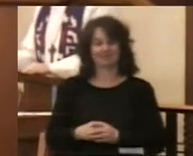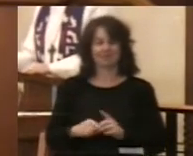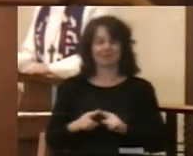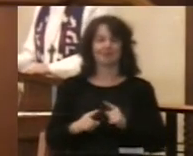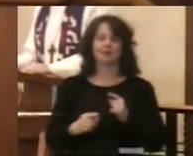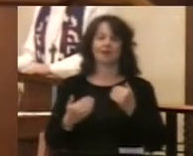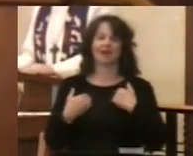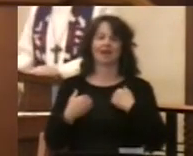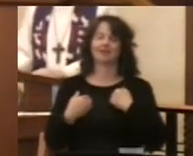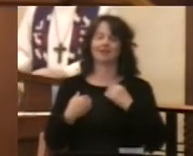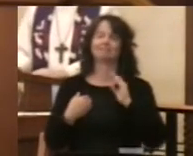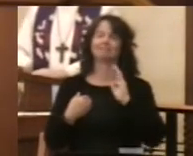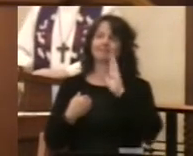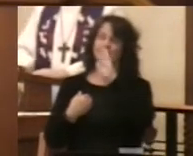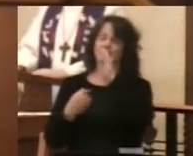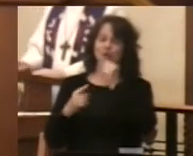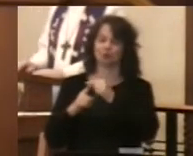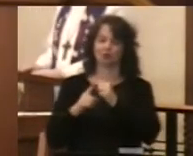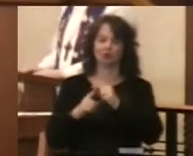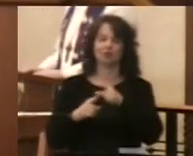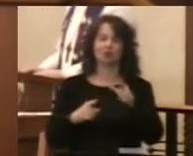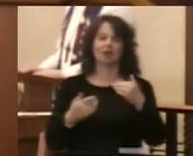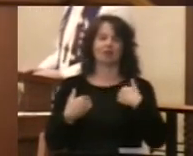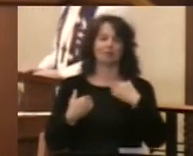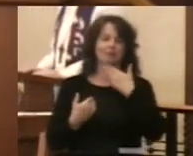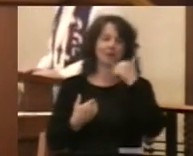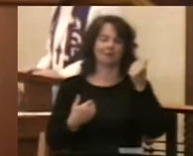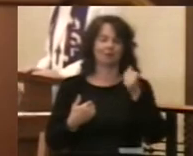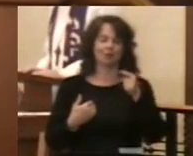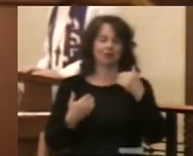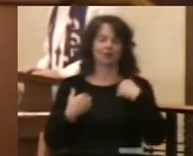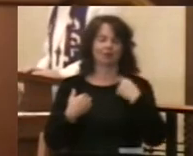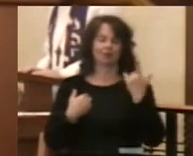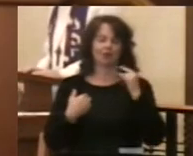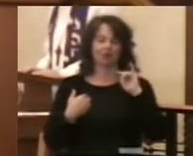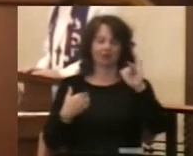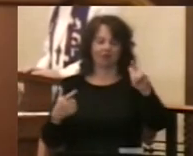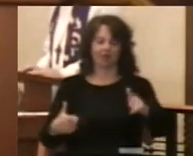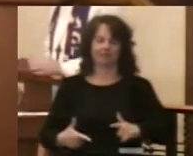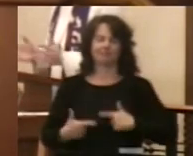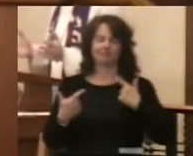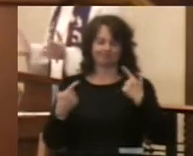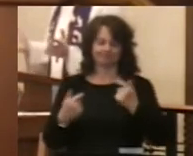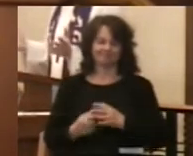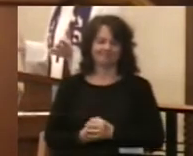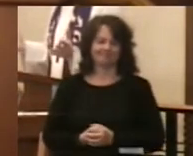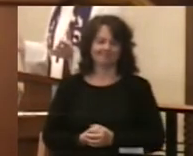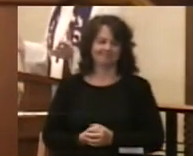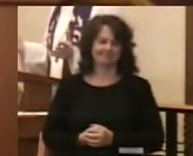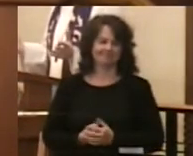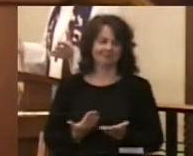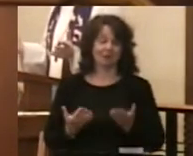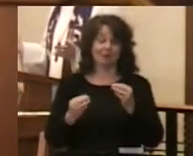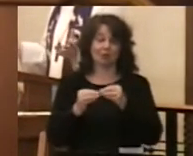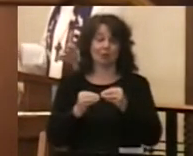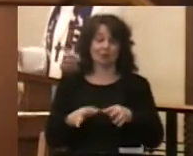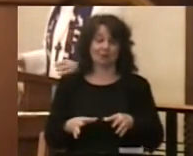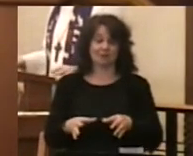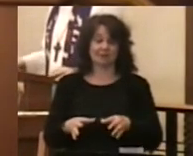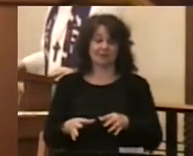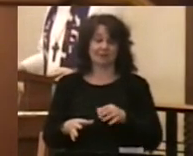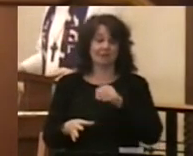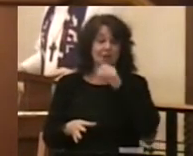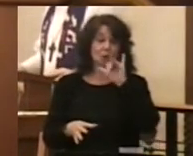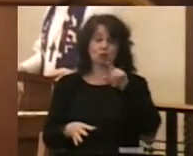word, you have something much better. You have life eternal. We may even lose, and this is no